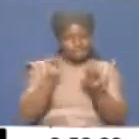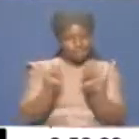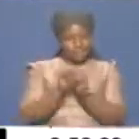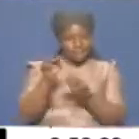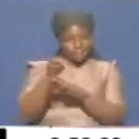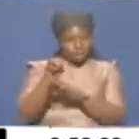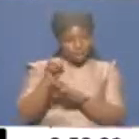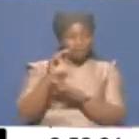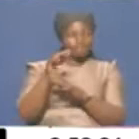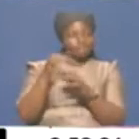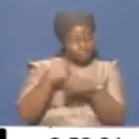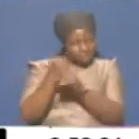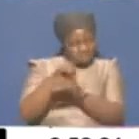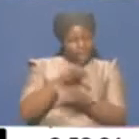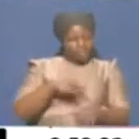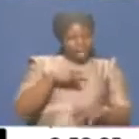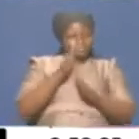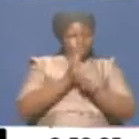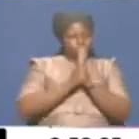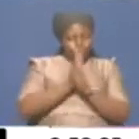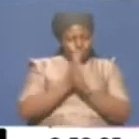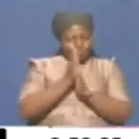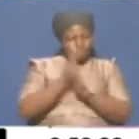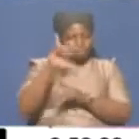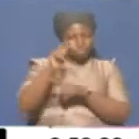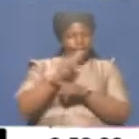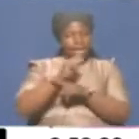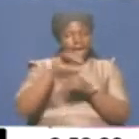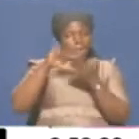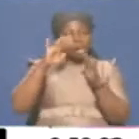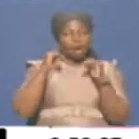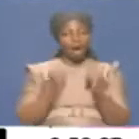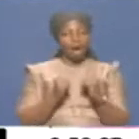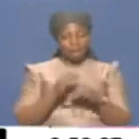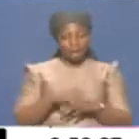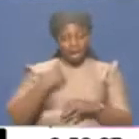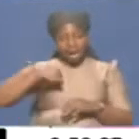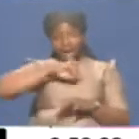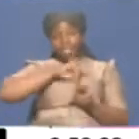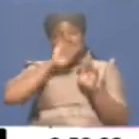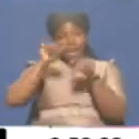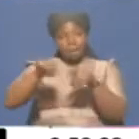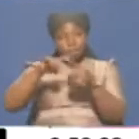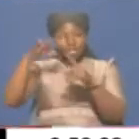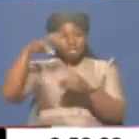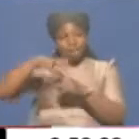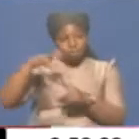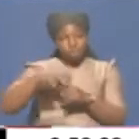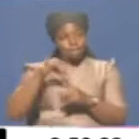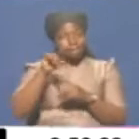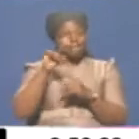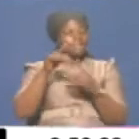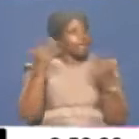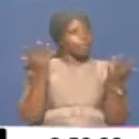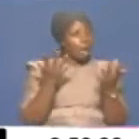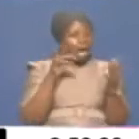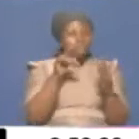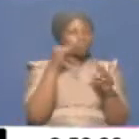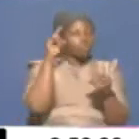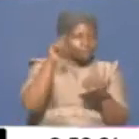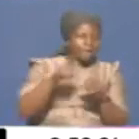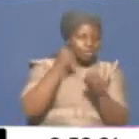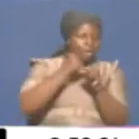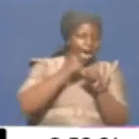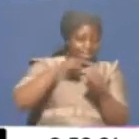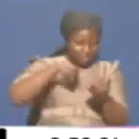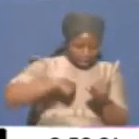harder. Kwa hivyo tunaenda hii world champion, hii nile nitoka morali mejilita pute ya kinon. Hii sasi hile ati